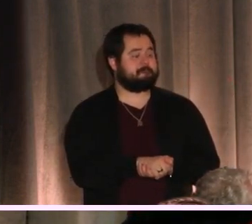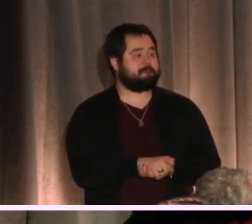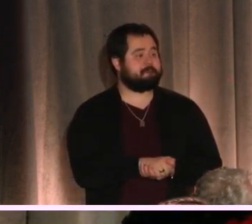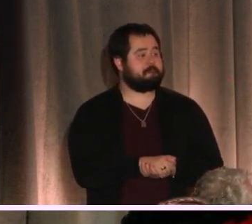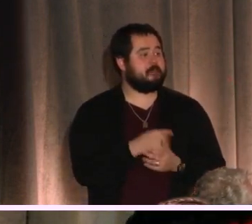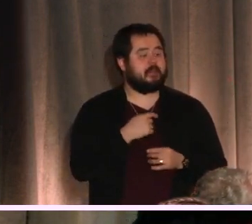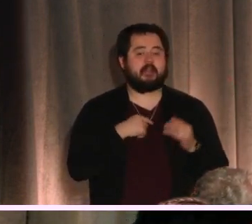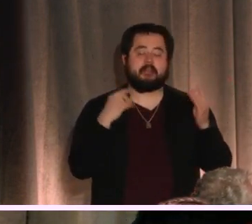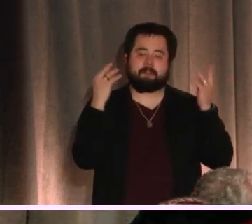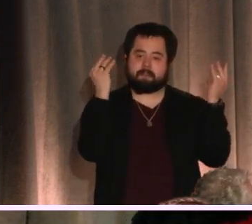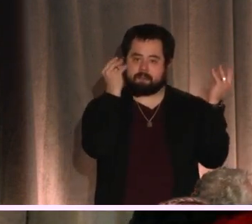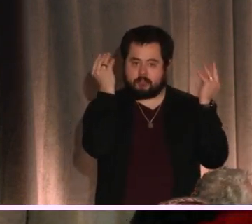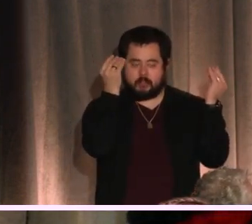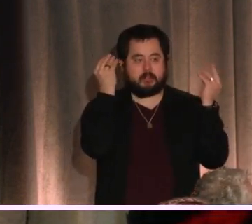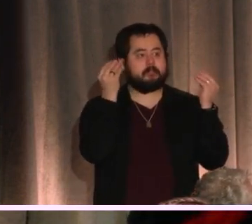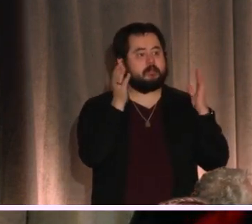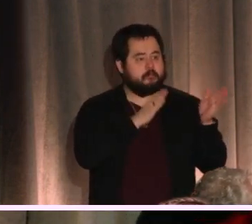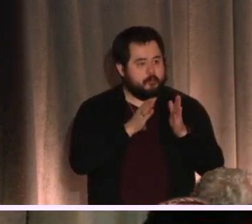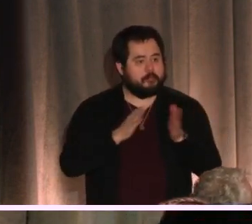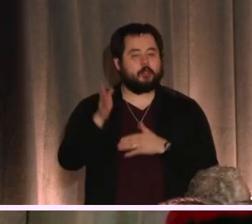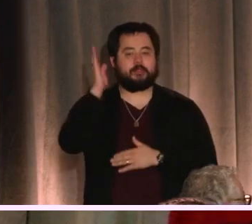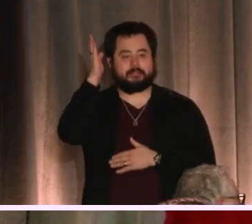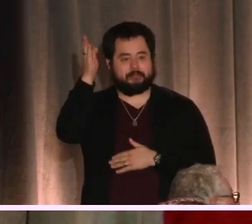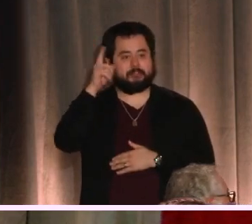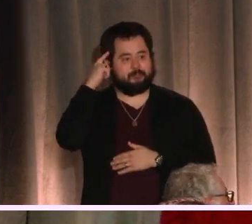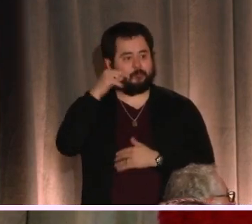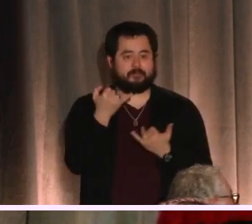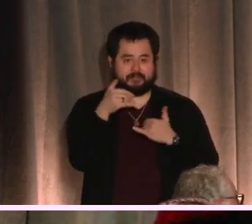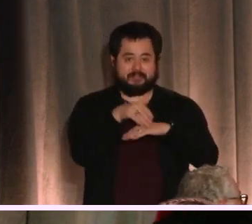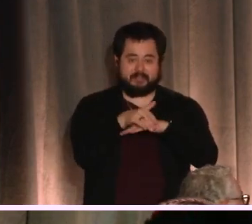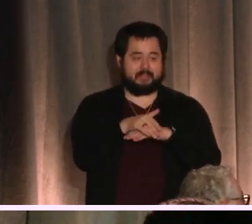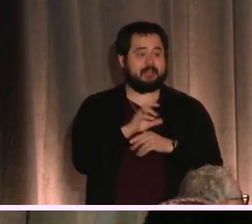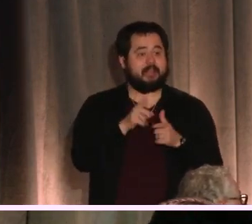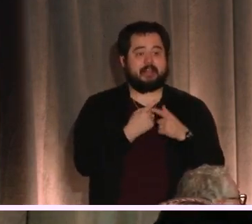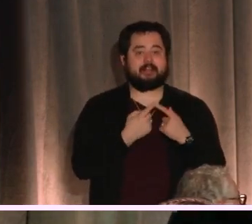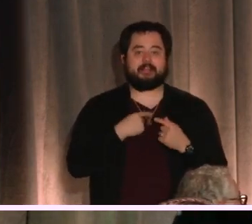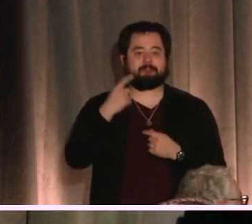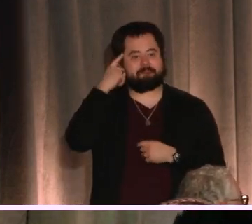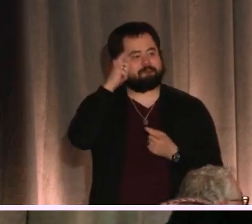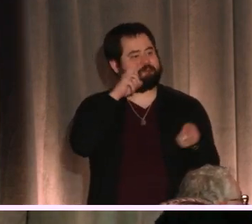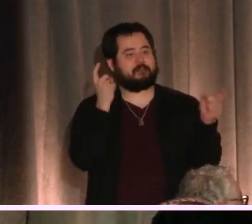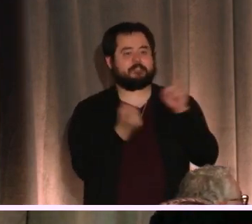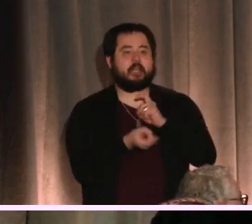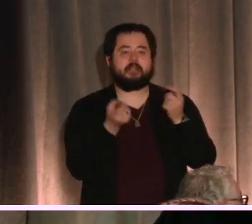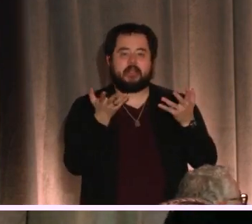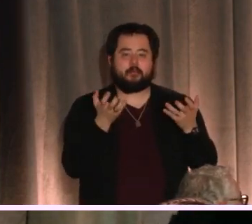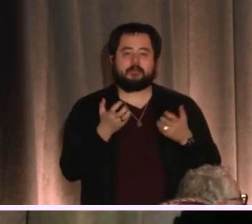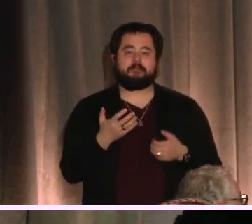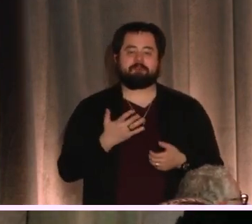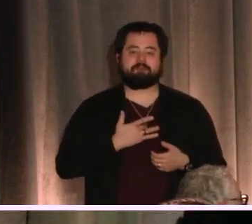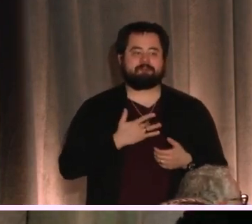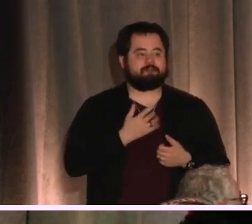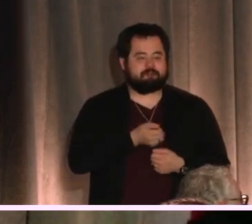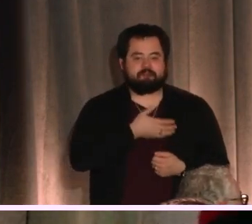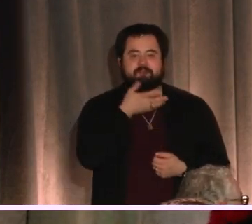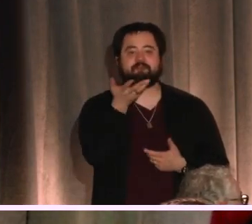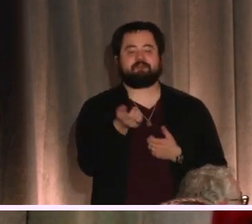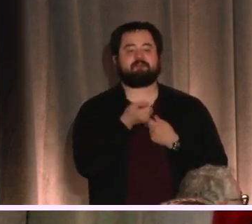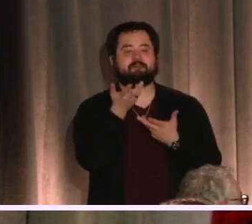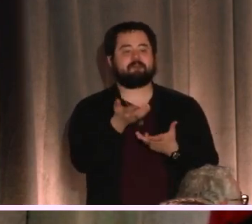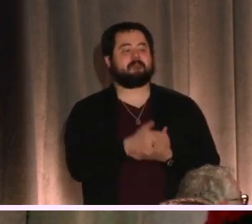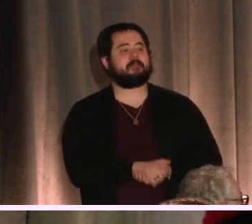I thought about preparing a speech for this evening, and I changed my mind. I kind of wanted it to come from the heart. You